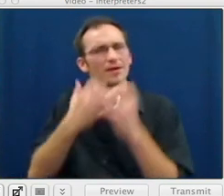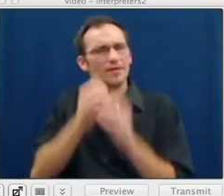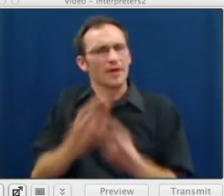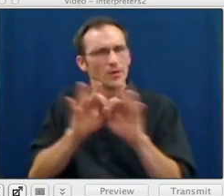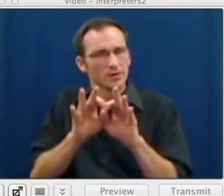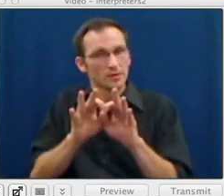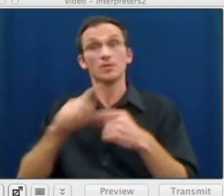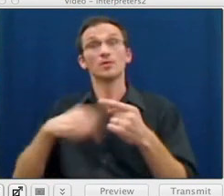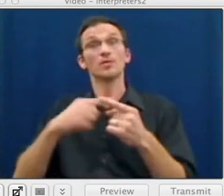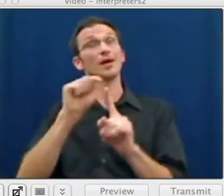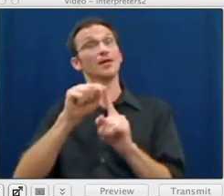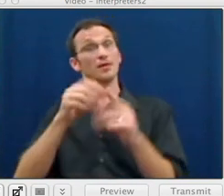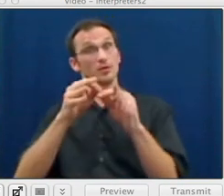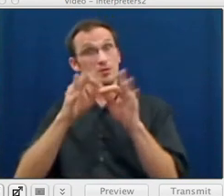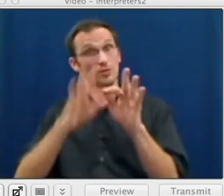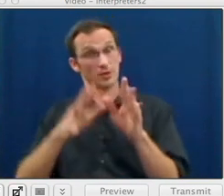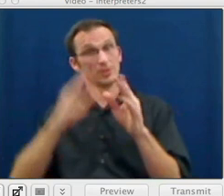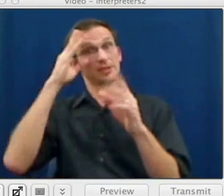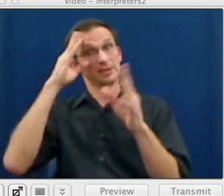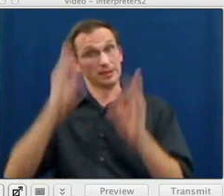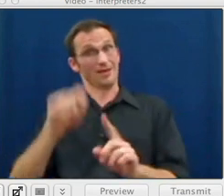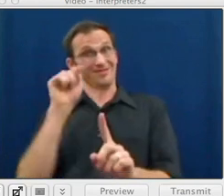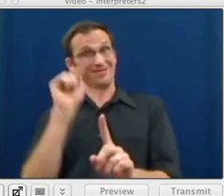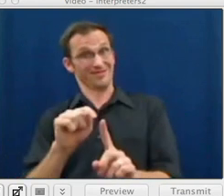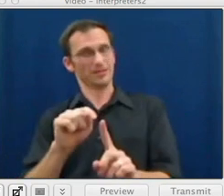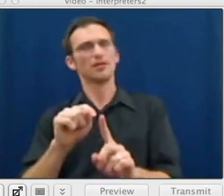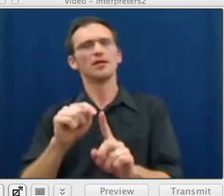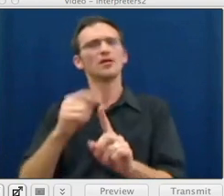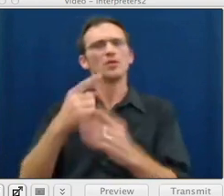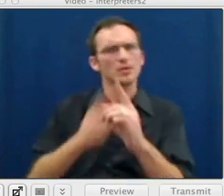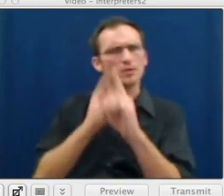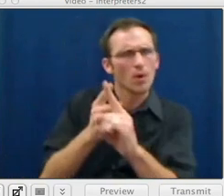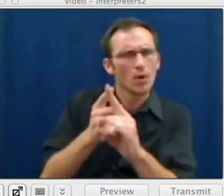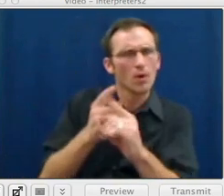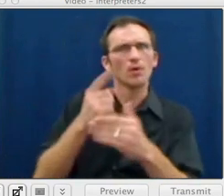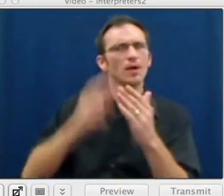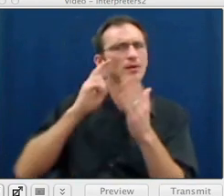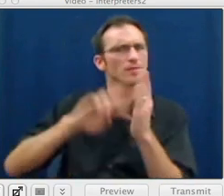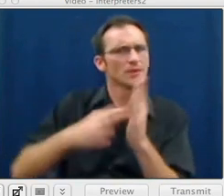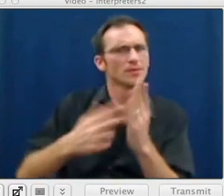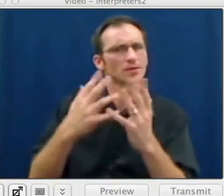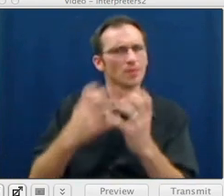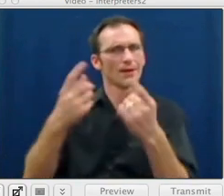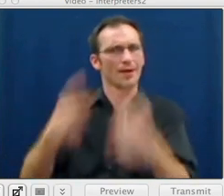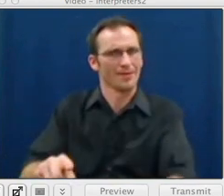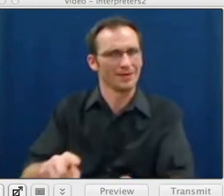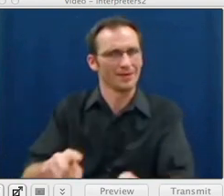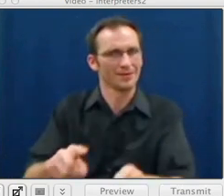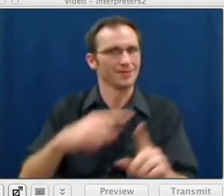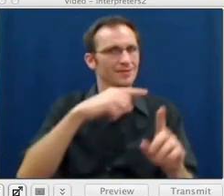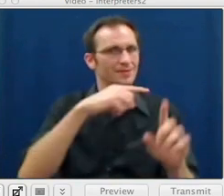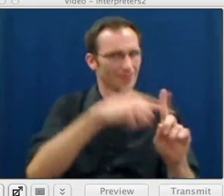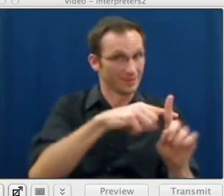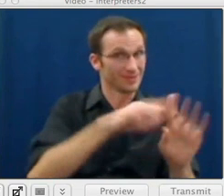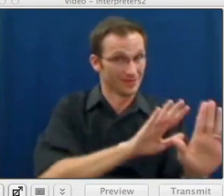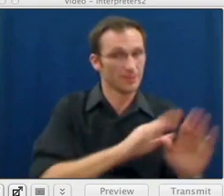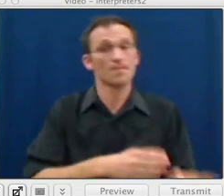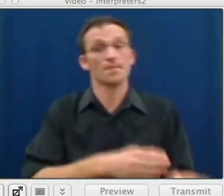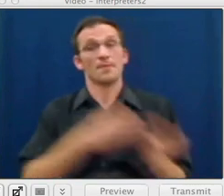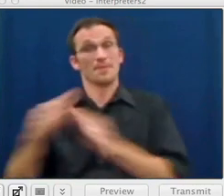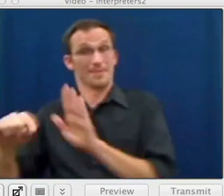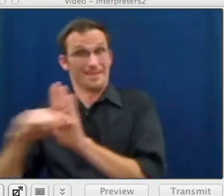for? What was the intended effect? And the negative is what's